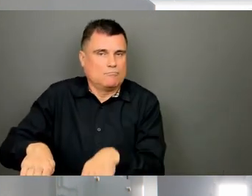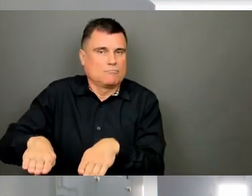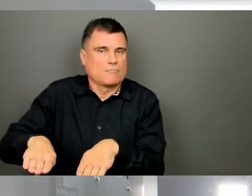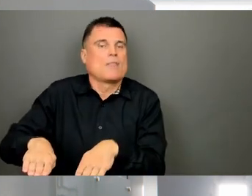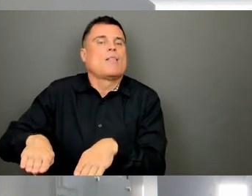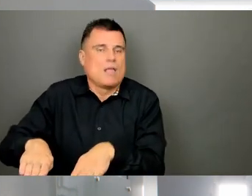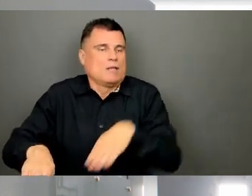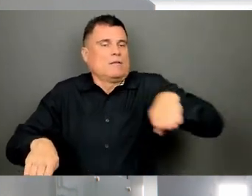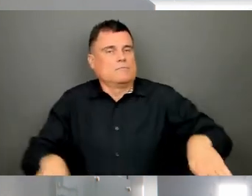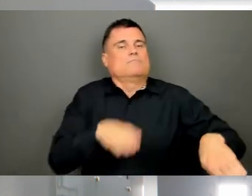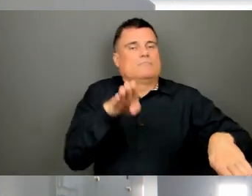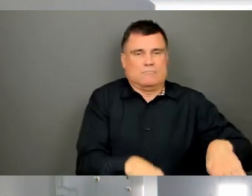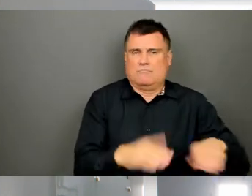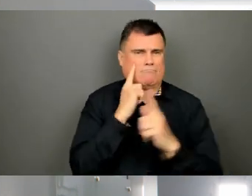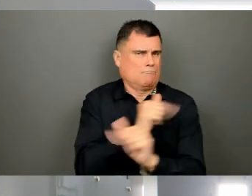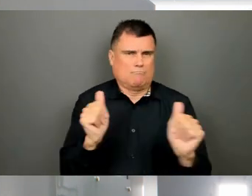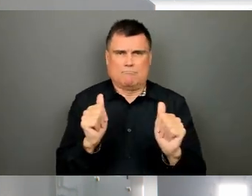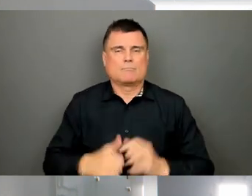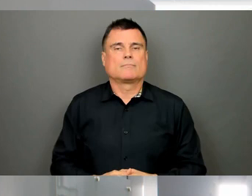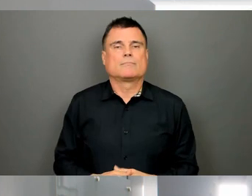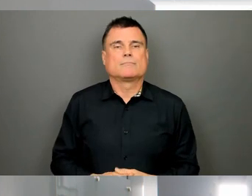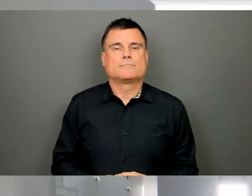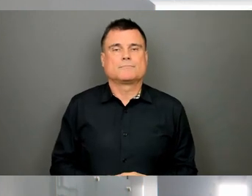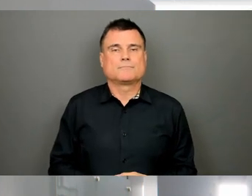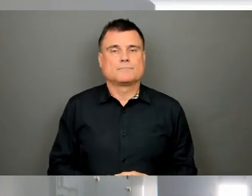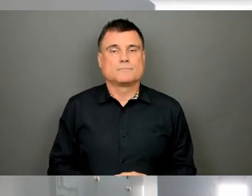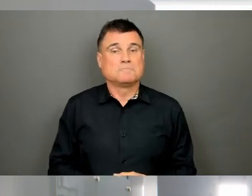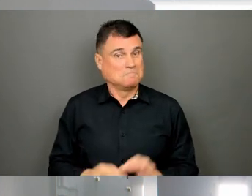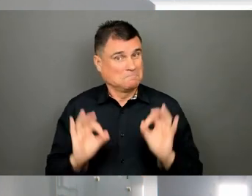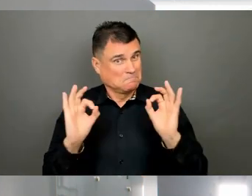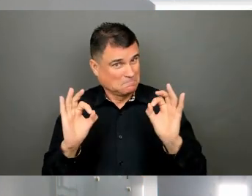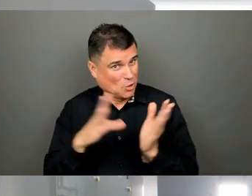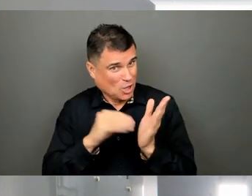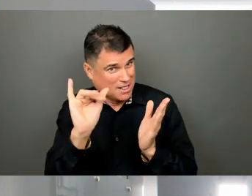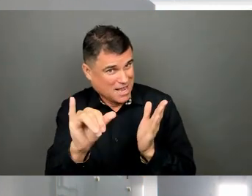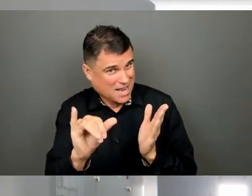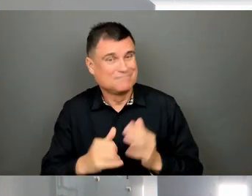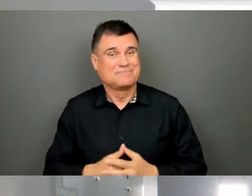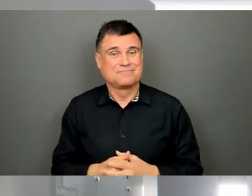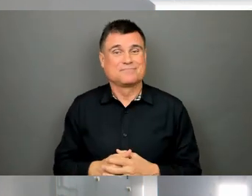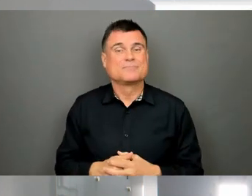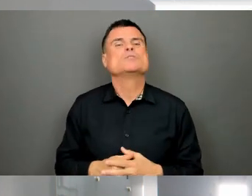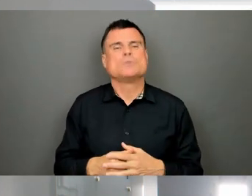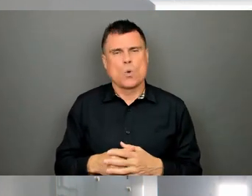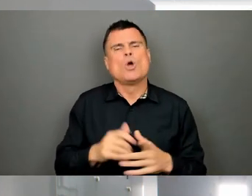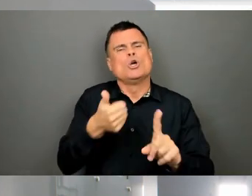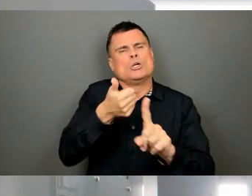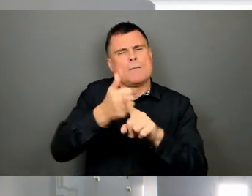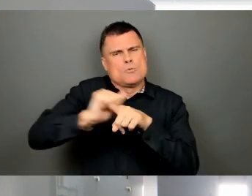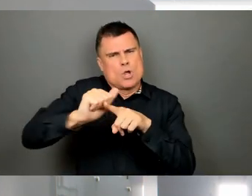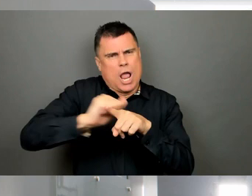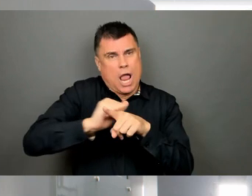and 4, 5 and 6, 7 and 8. All right. So now that we have that down, if you need to do